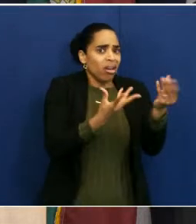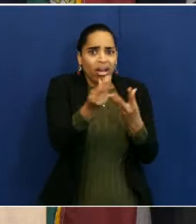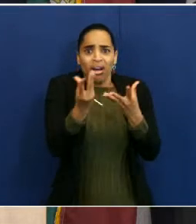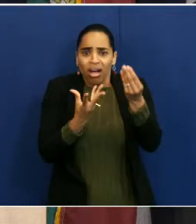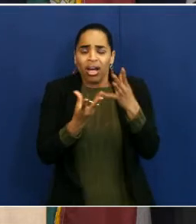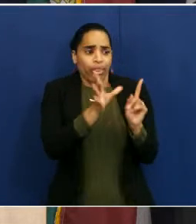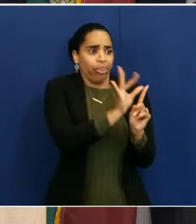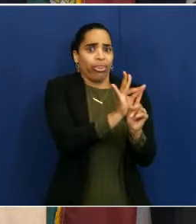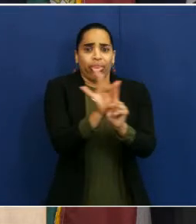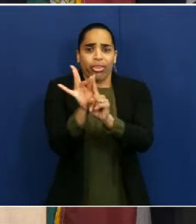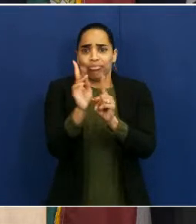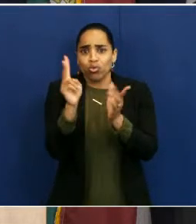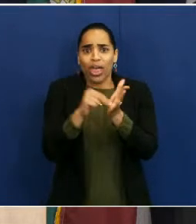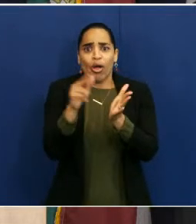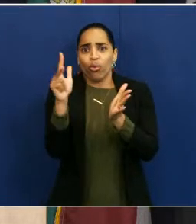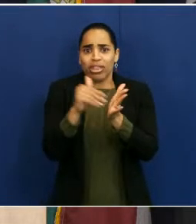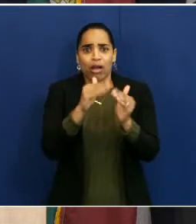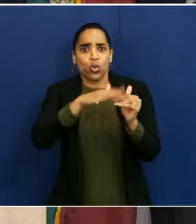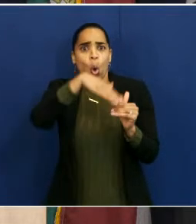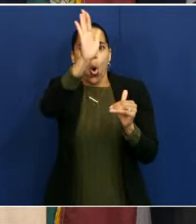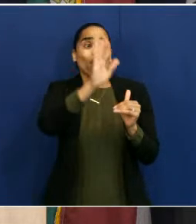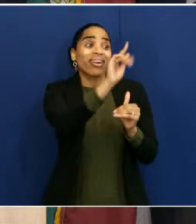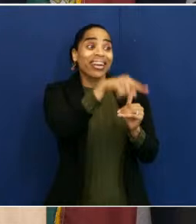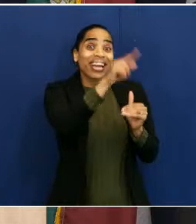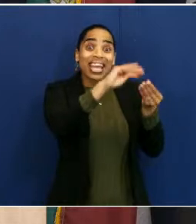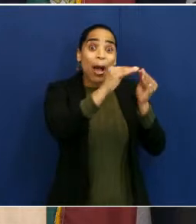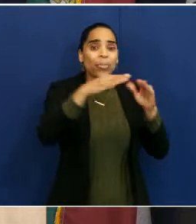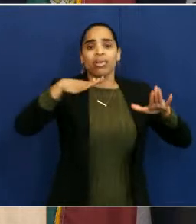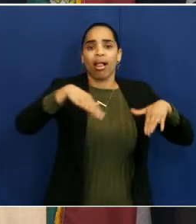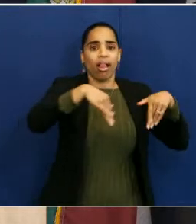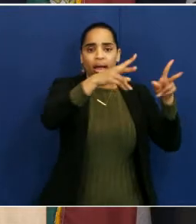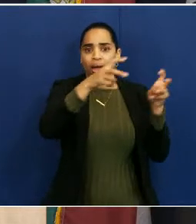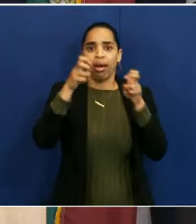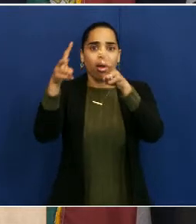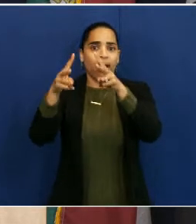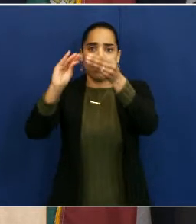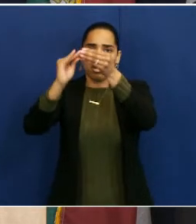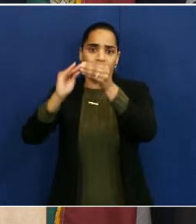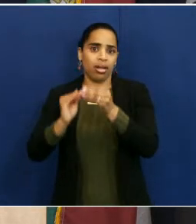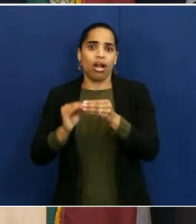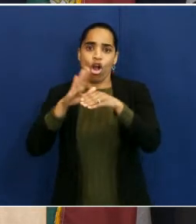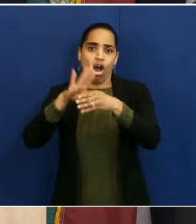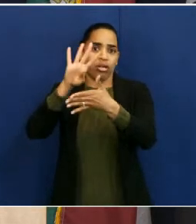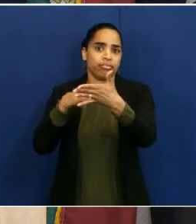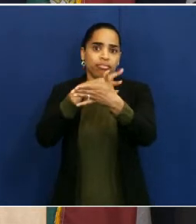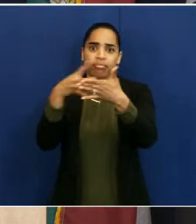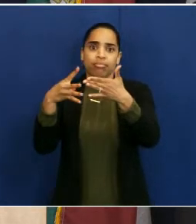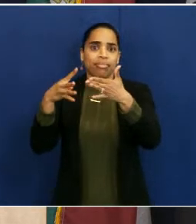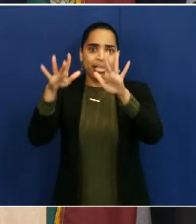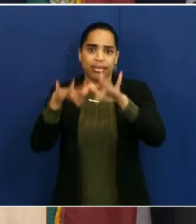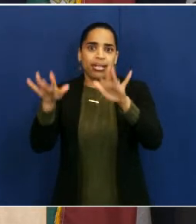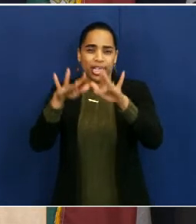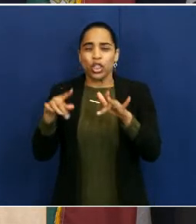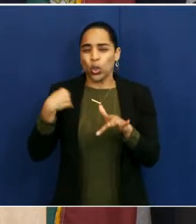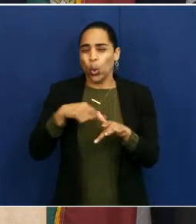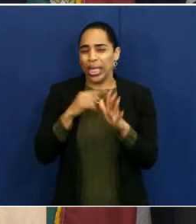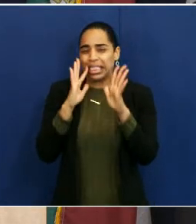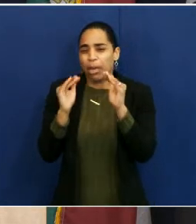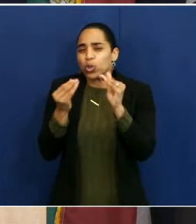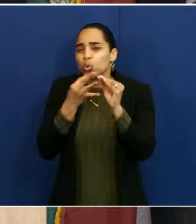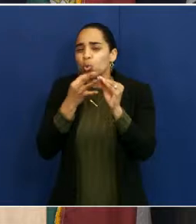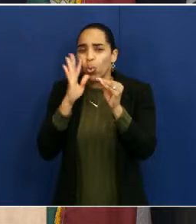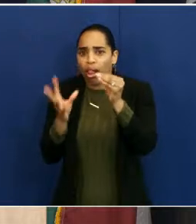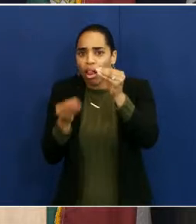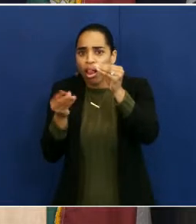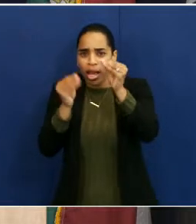cases. And we expect the case numbers as we do that quality assurance to make some minor adjustments later in the week, and we will share that with